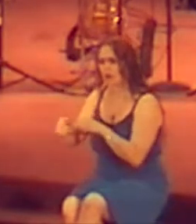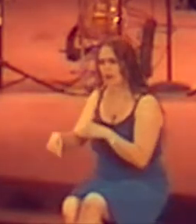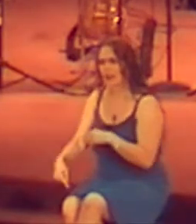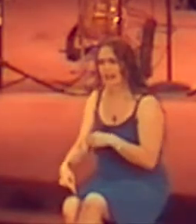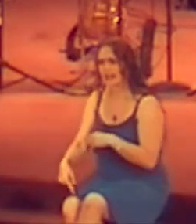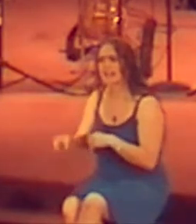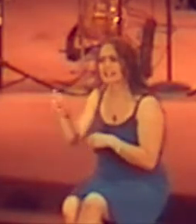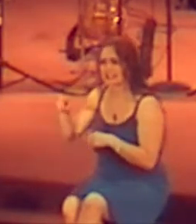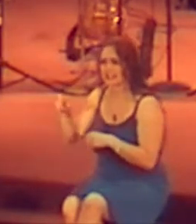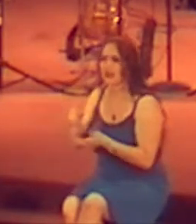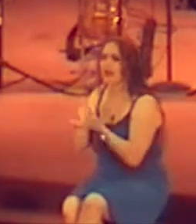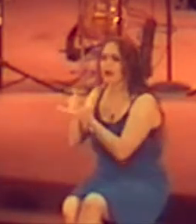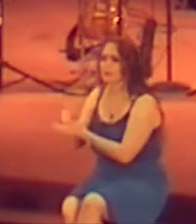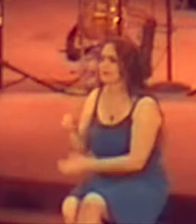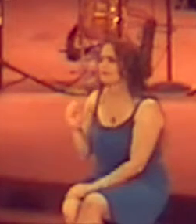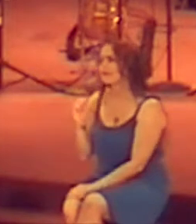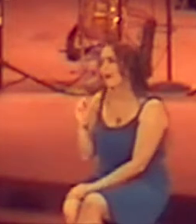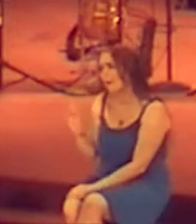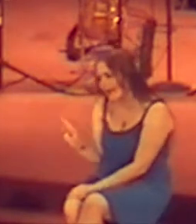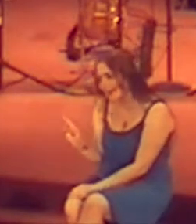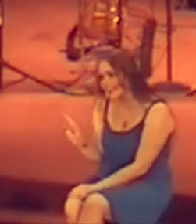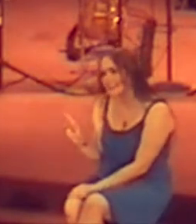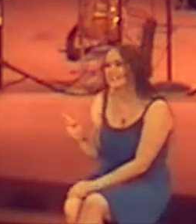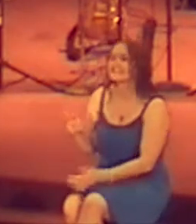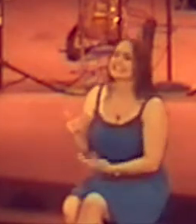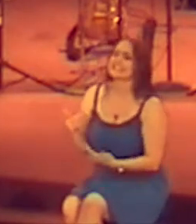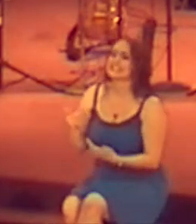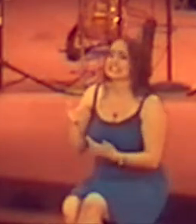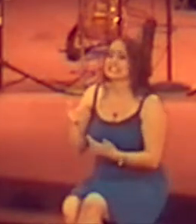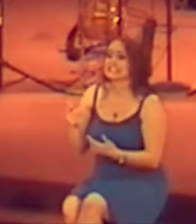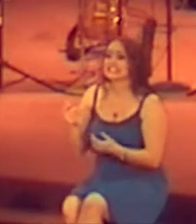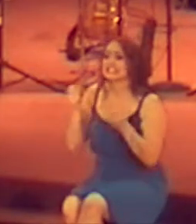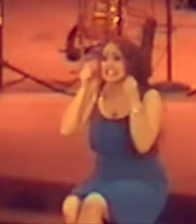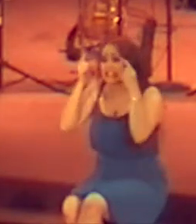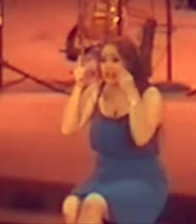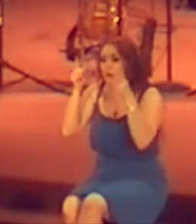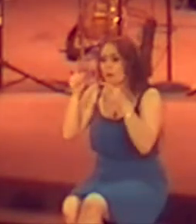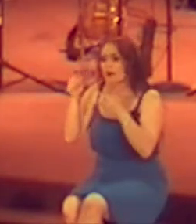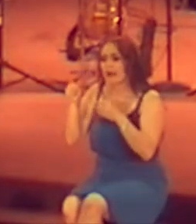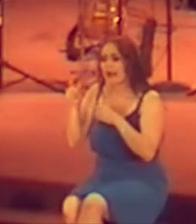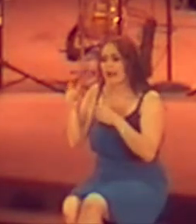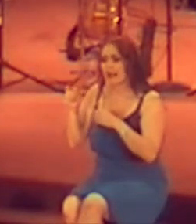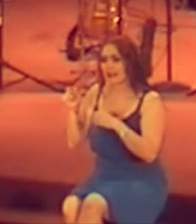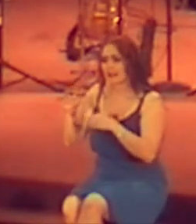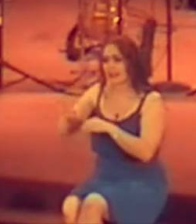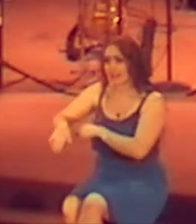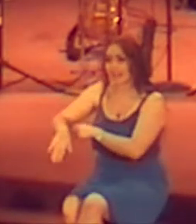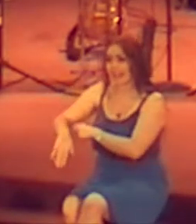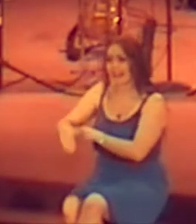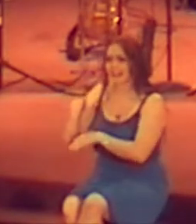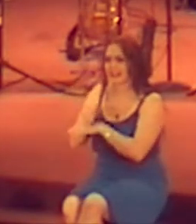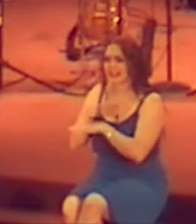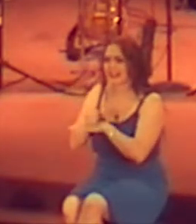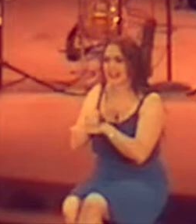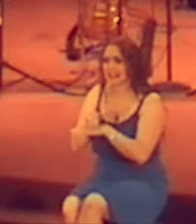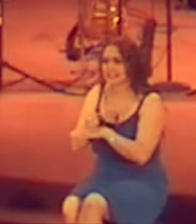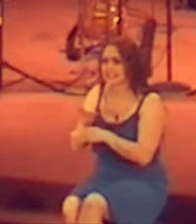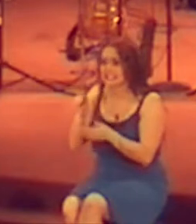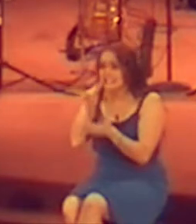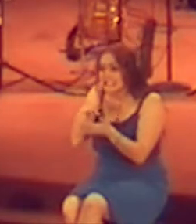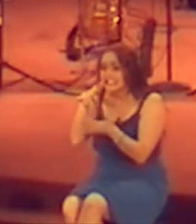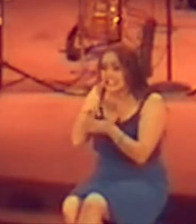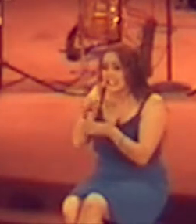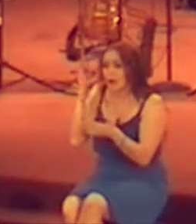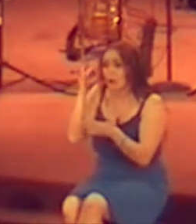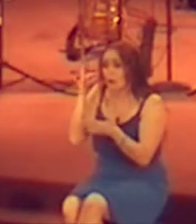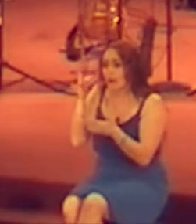Sometimes I ended up staying up really late at night just trying to catch up on homework just because my schedule was overloaded. I took on all these things because I just don't